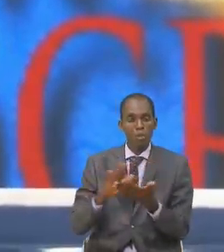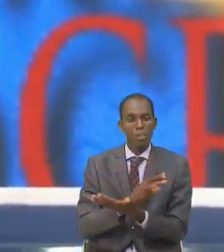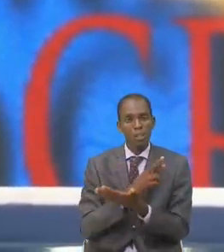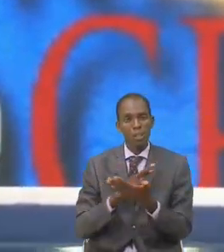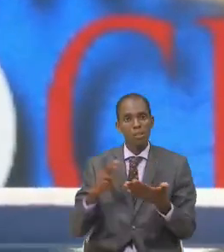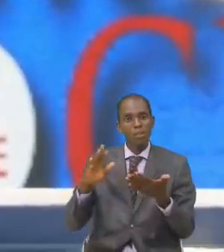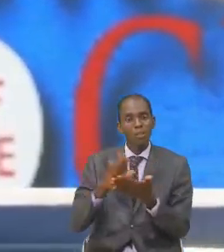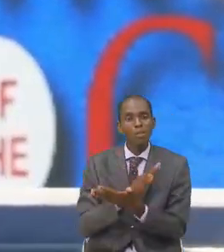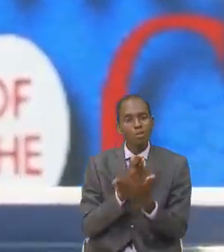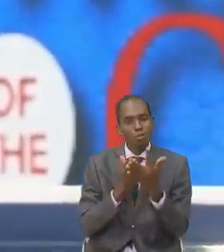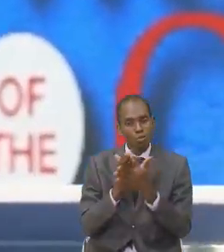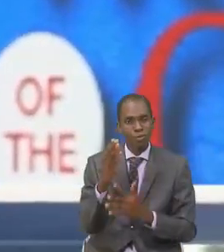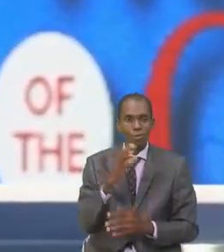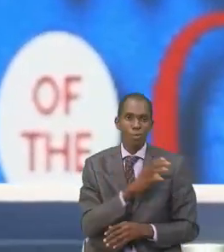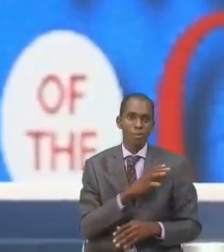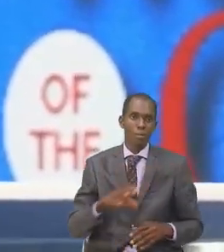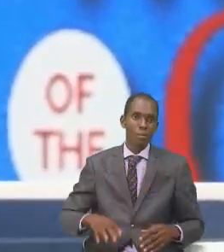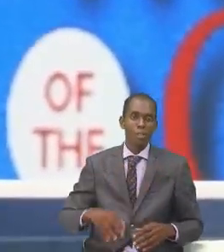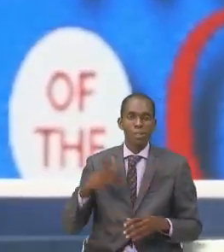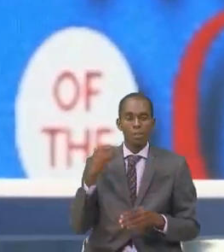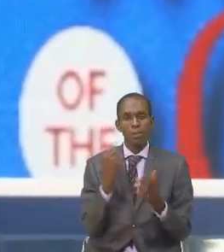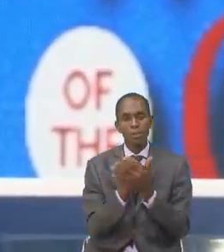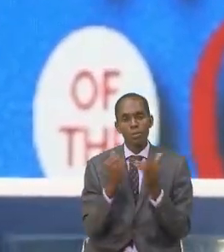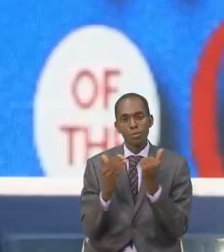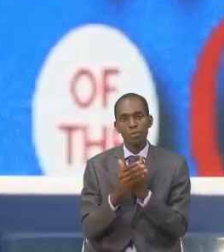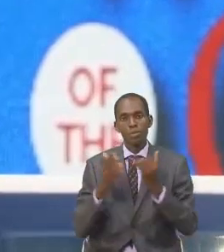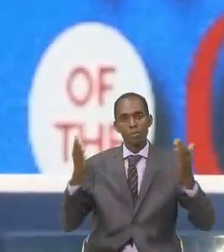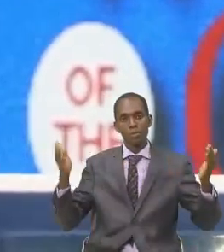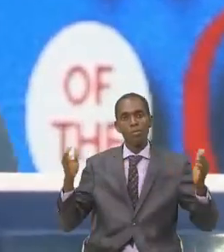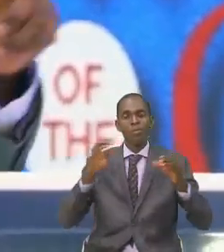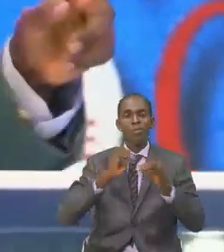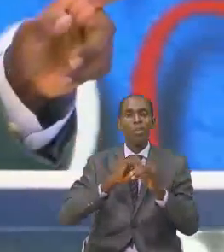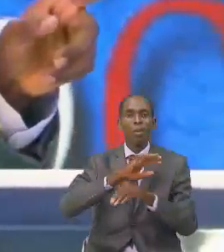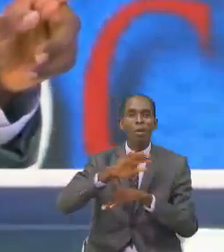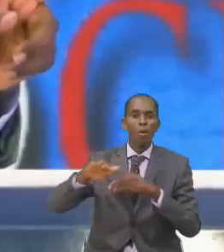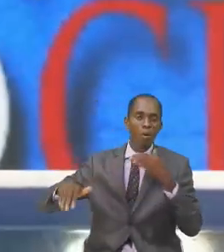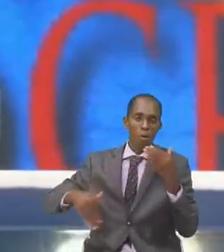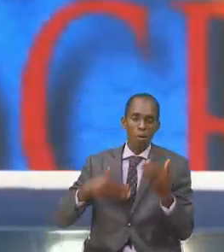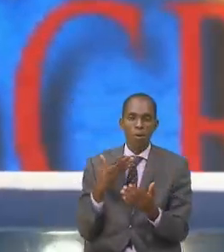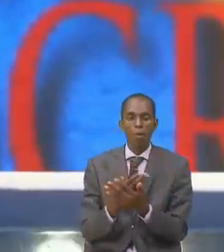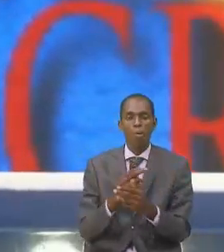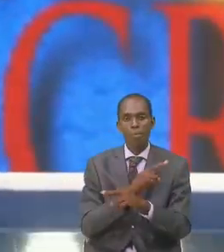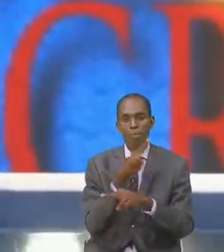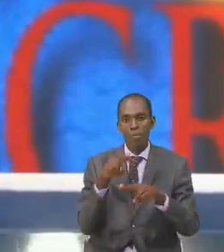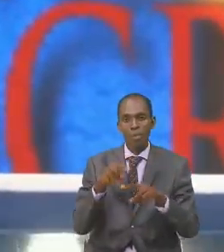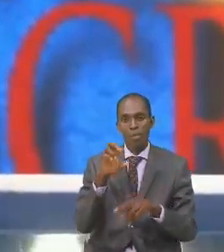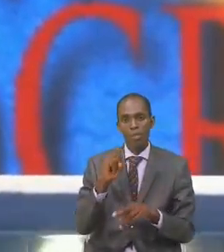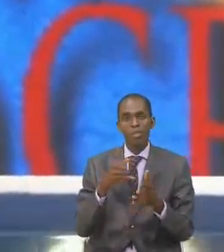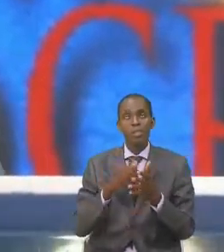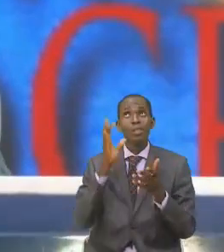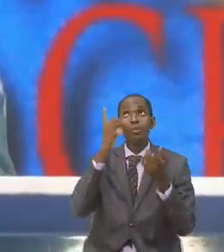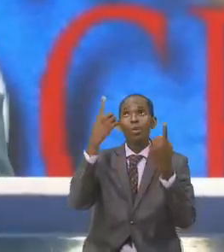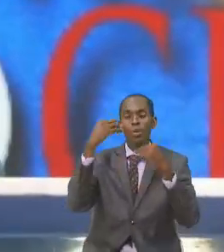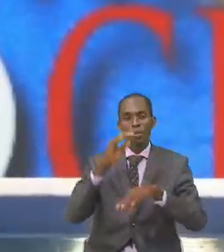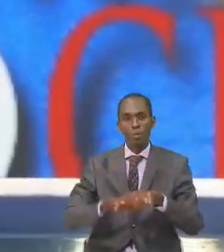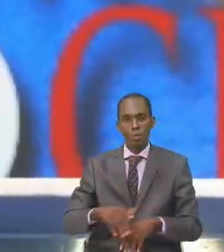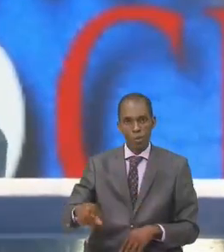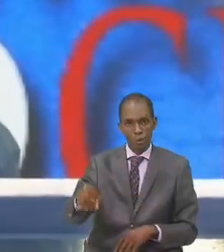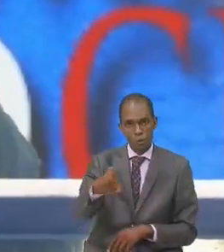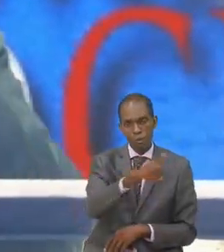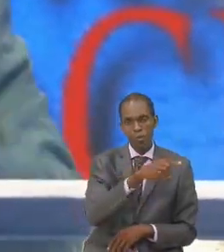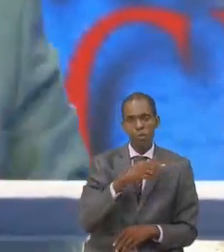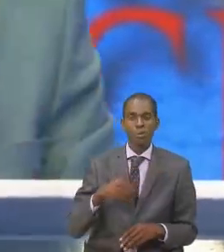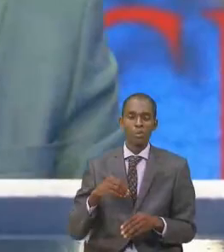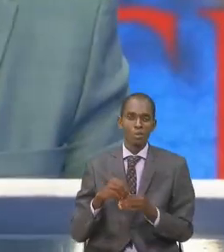Salvation that comes with holiness and righteousness through Christ, the crucified in